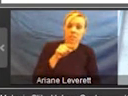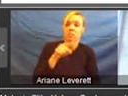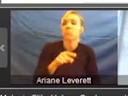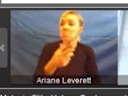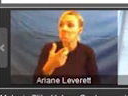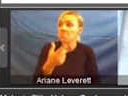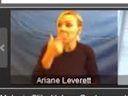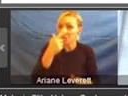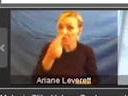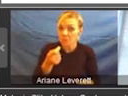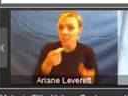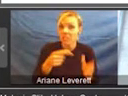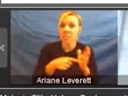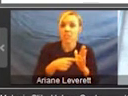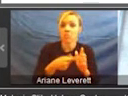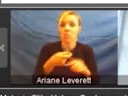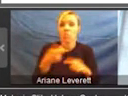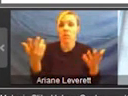education field, I'd say.